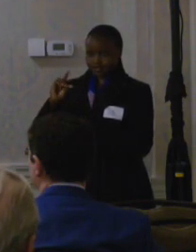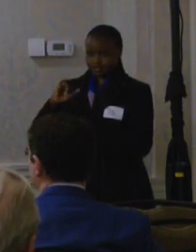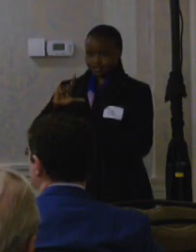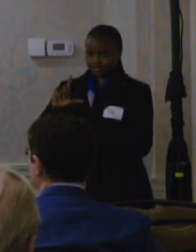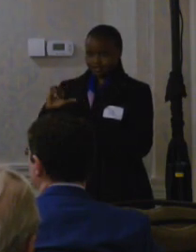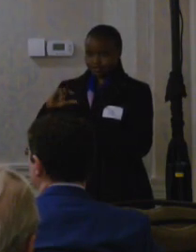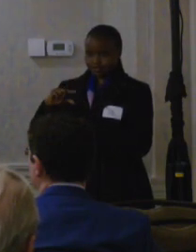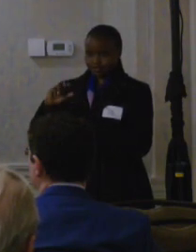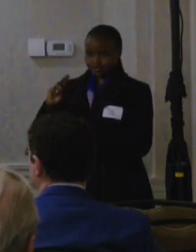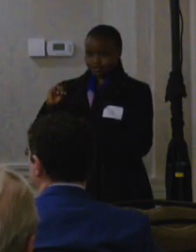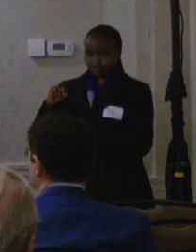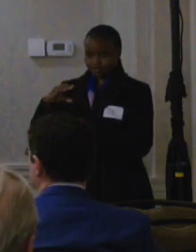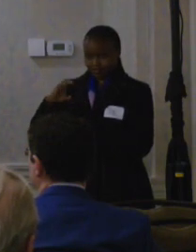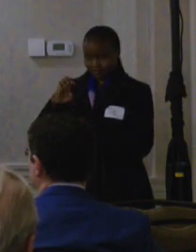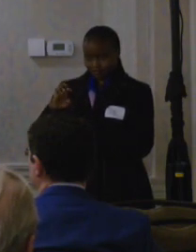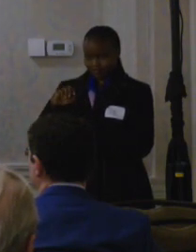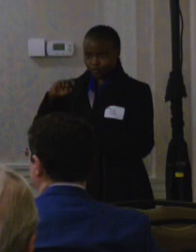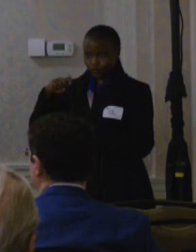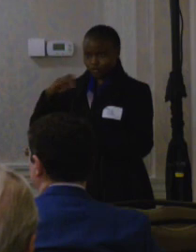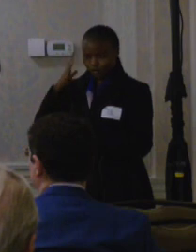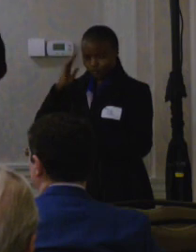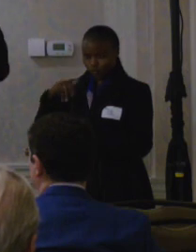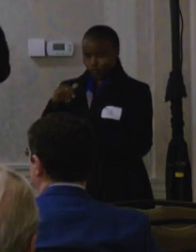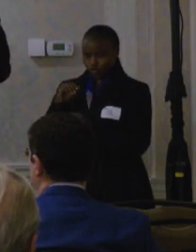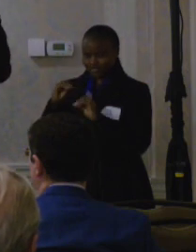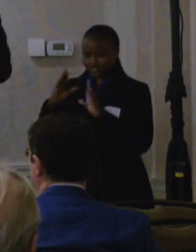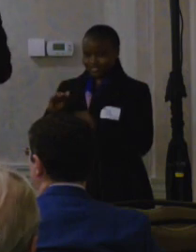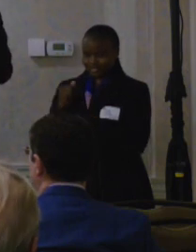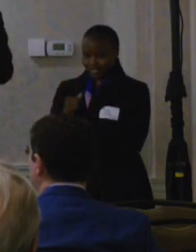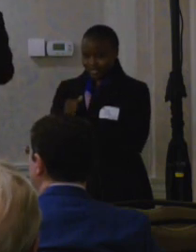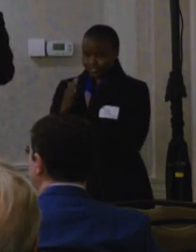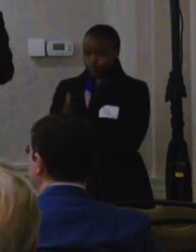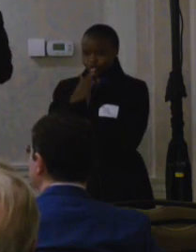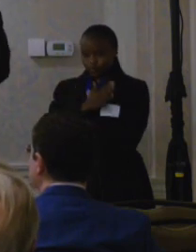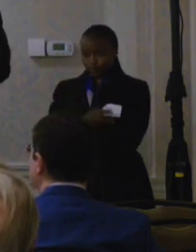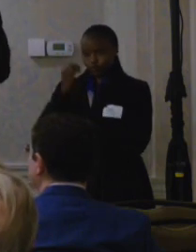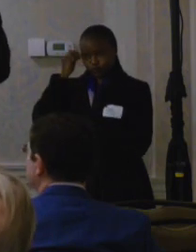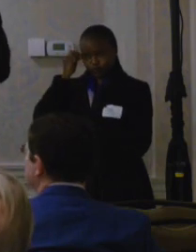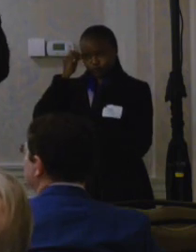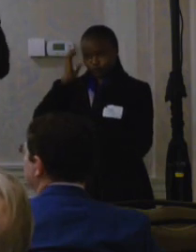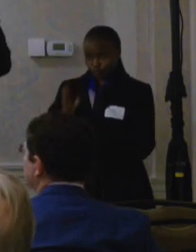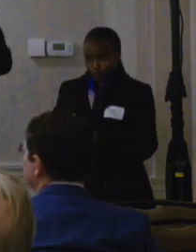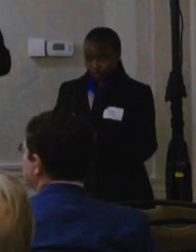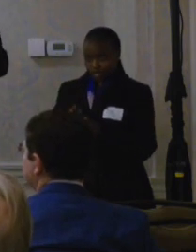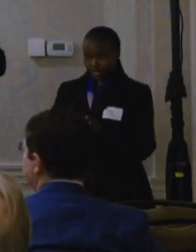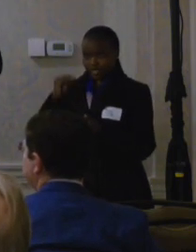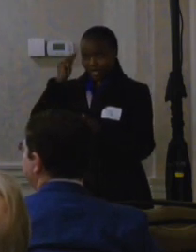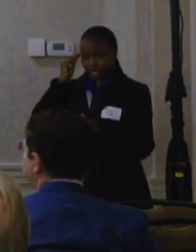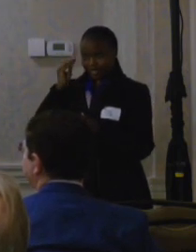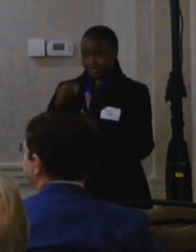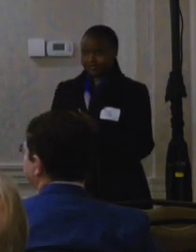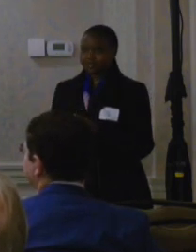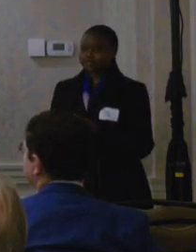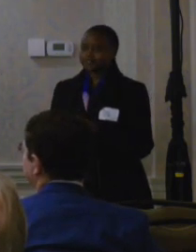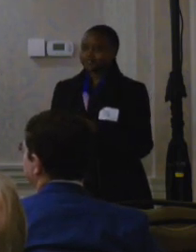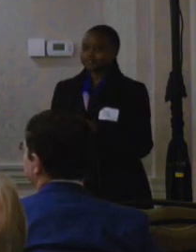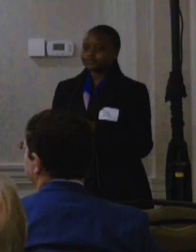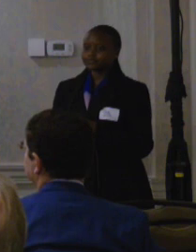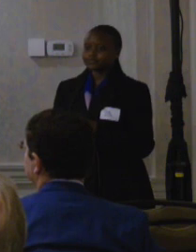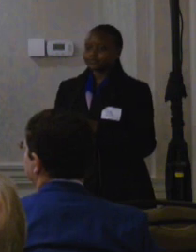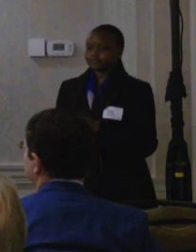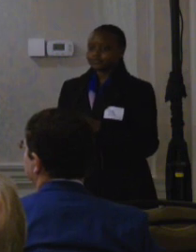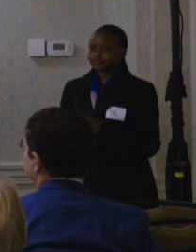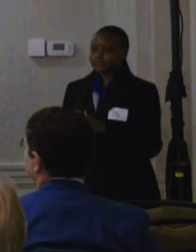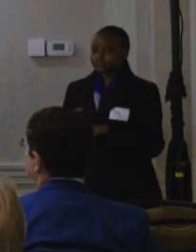development does to improve student learning when it's implemented at scale. So many of the programs that are evaluated